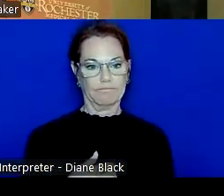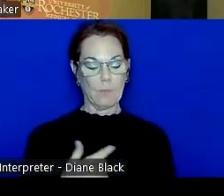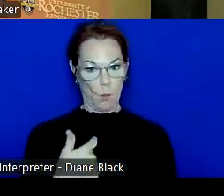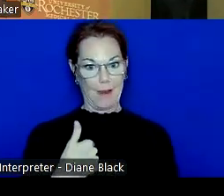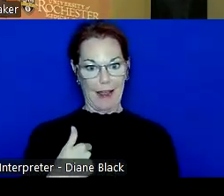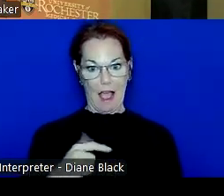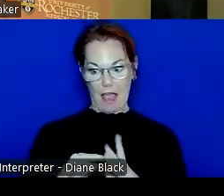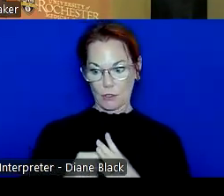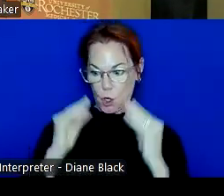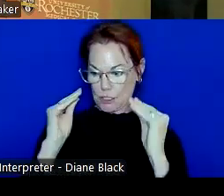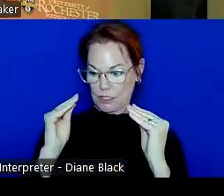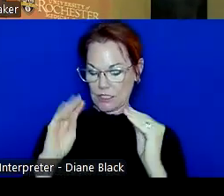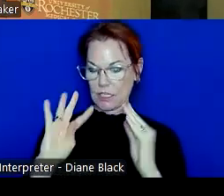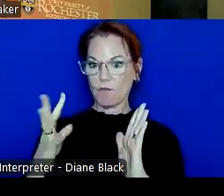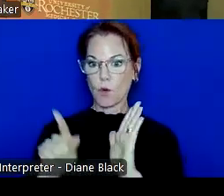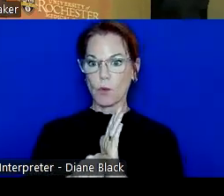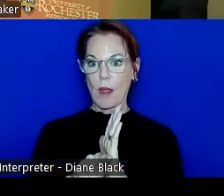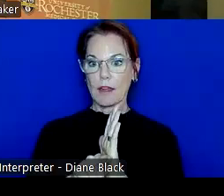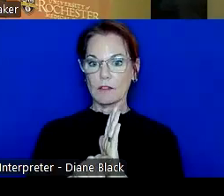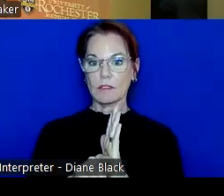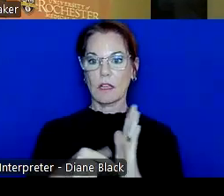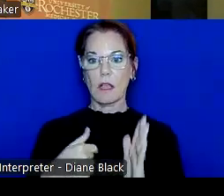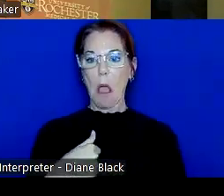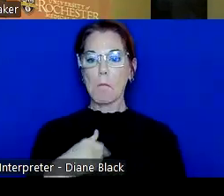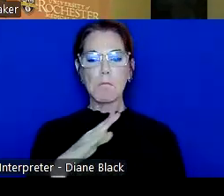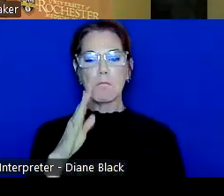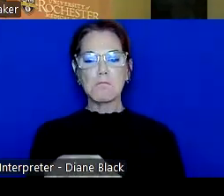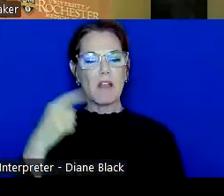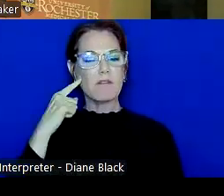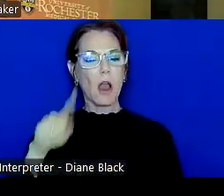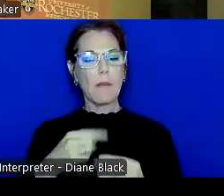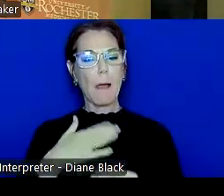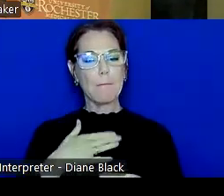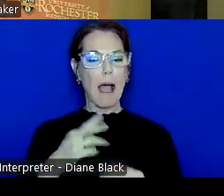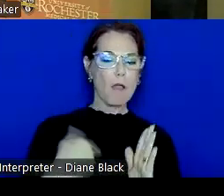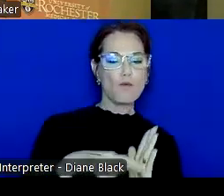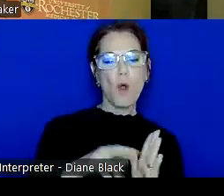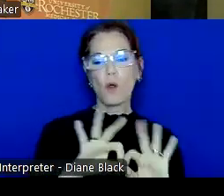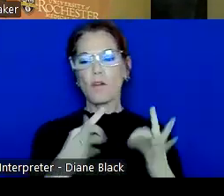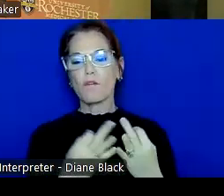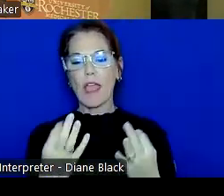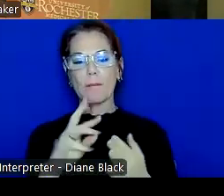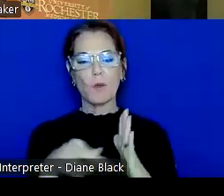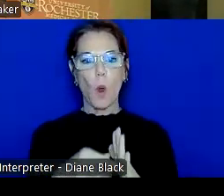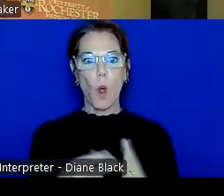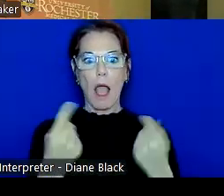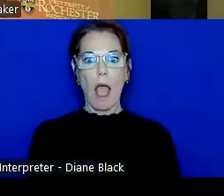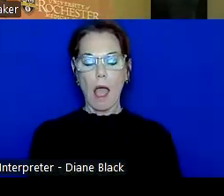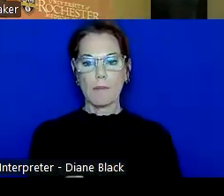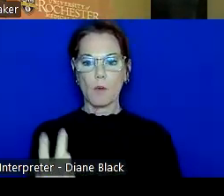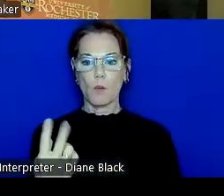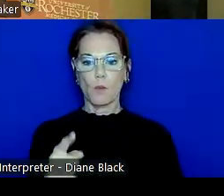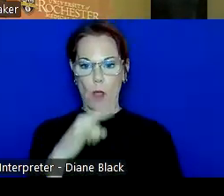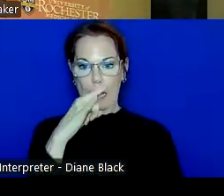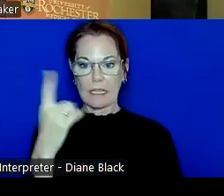not thought about my family's role. I had not thought about my role. I never forget a fourth grader saying, well, Mr. Wiegand, did your family benefit from